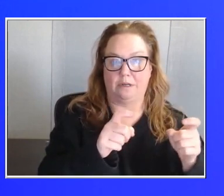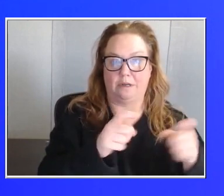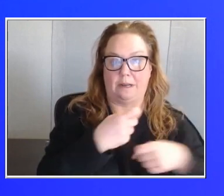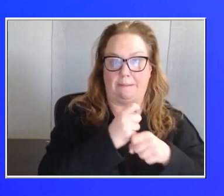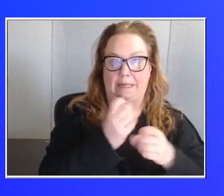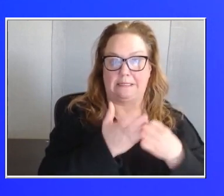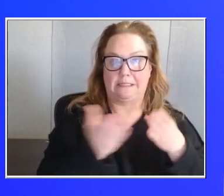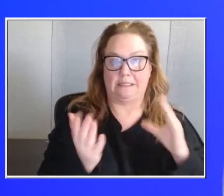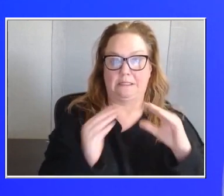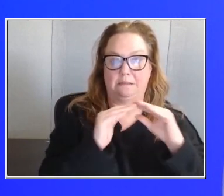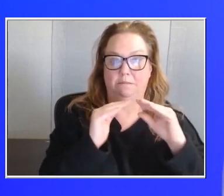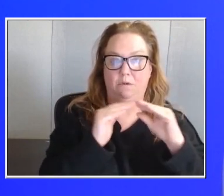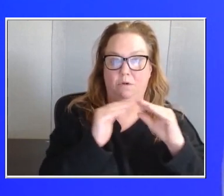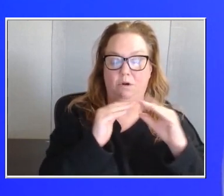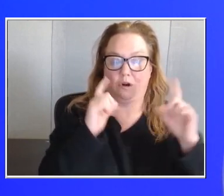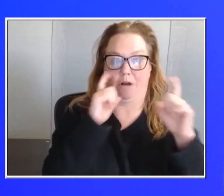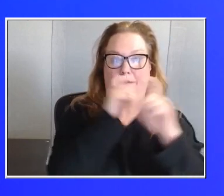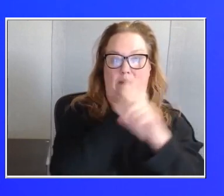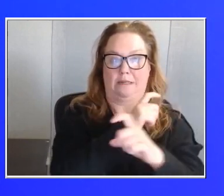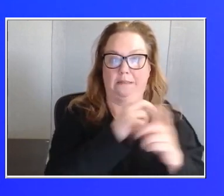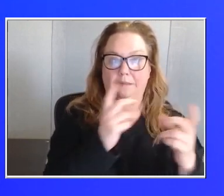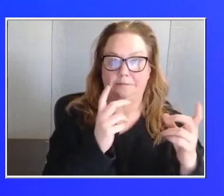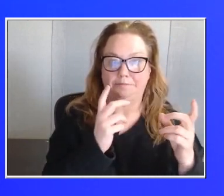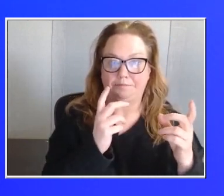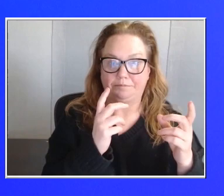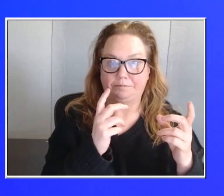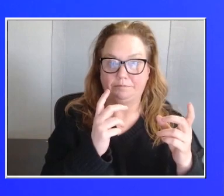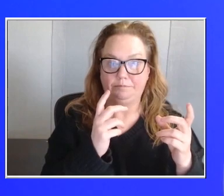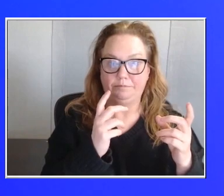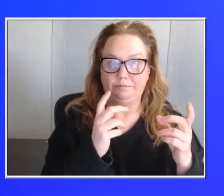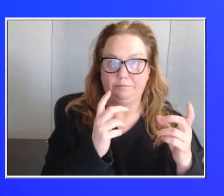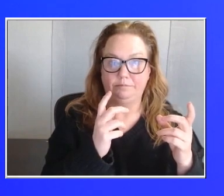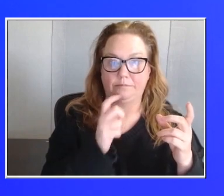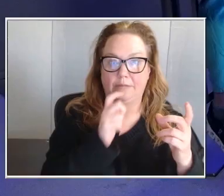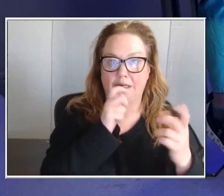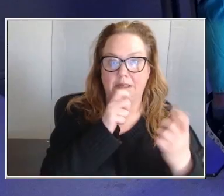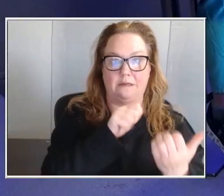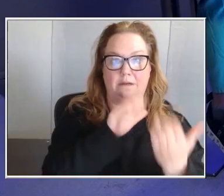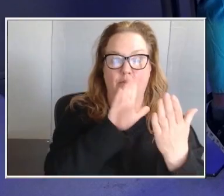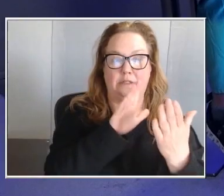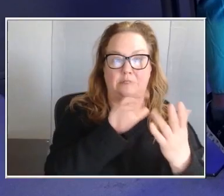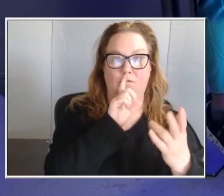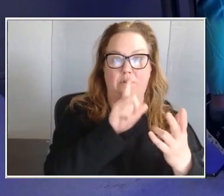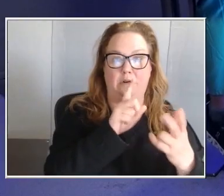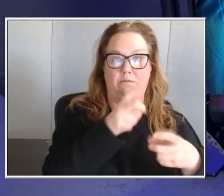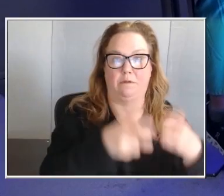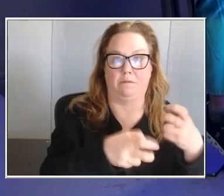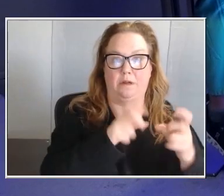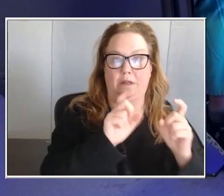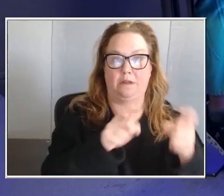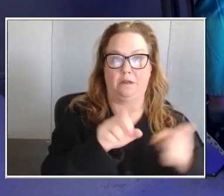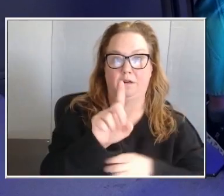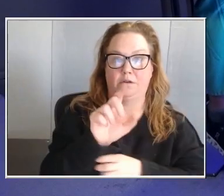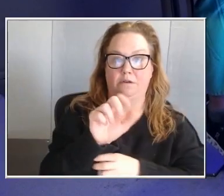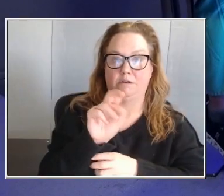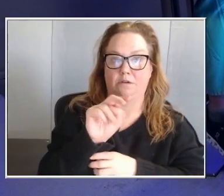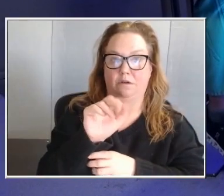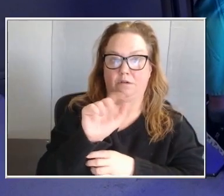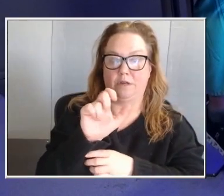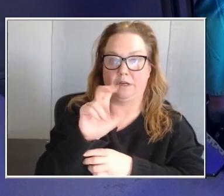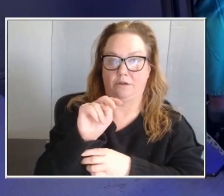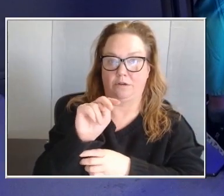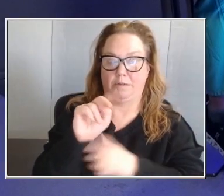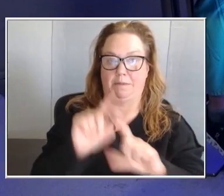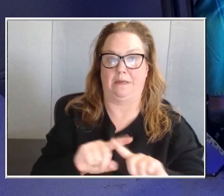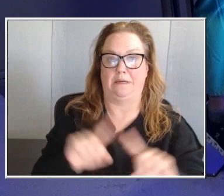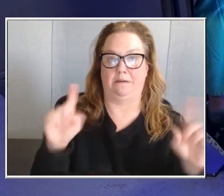more complex, and it doesn't address the real problem. So the rate of donation in one population, Dr. Coomer, may be much different